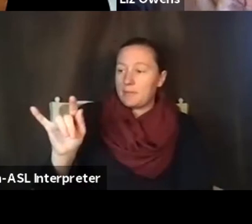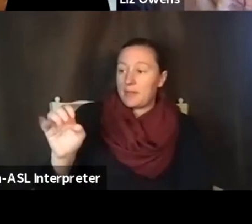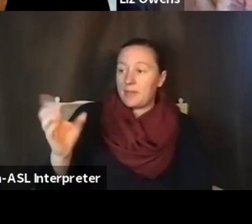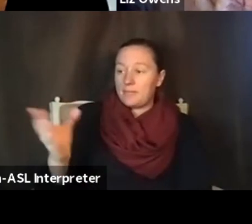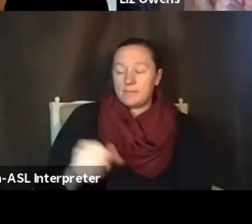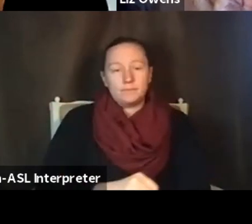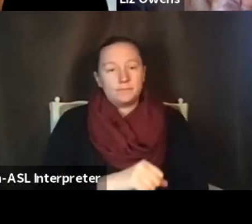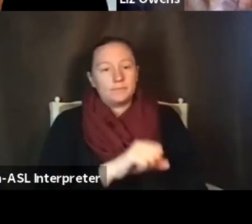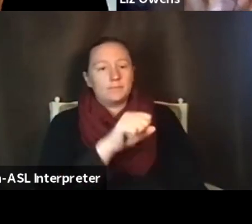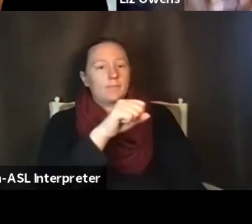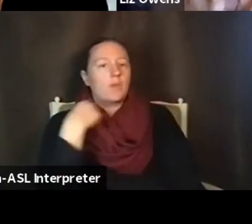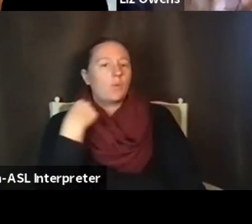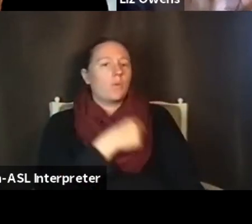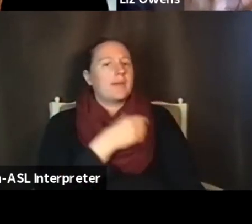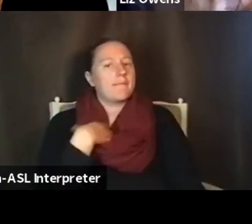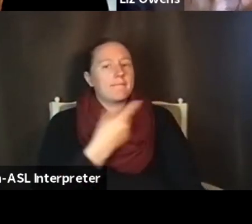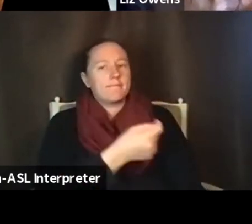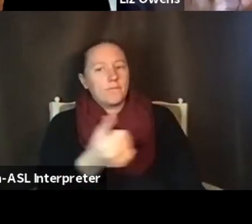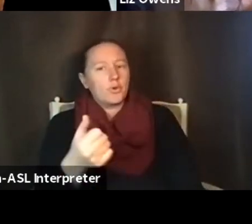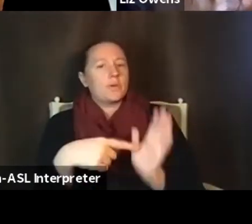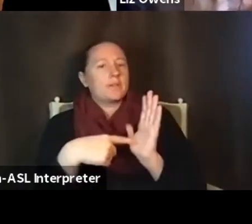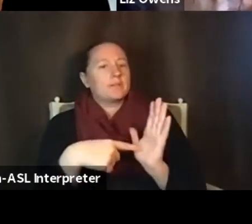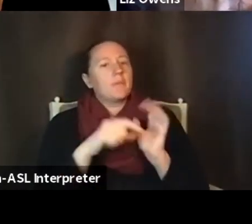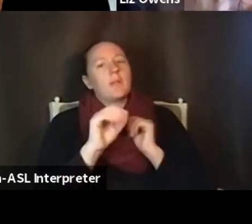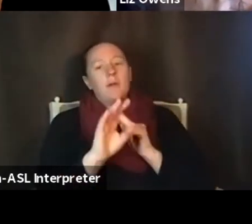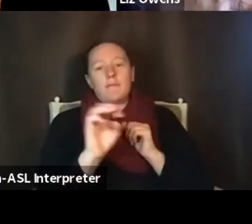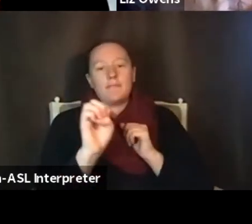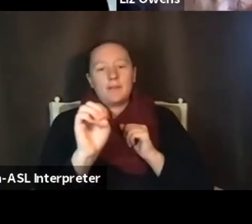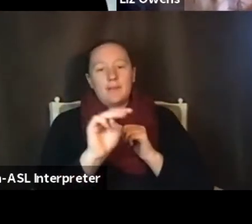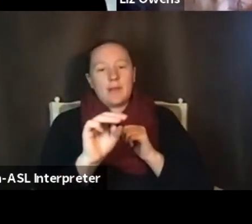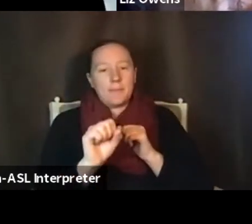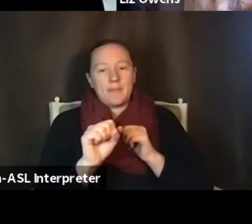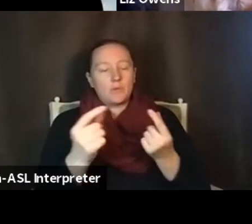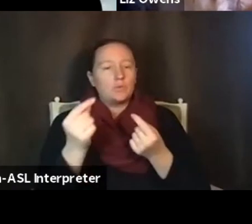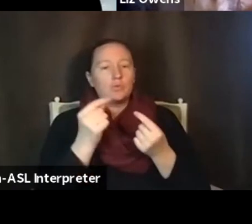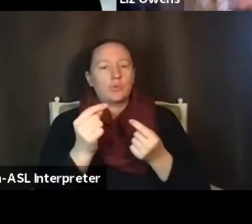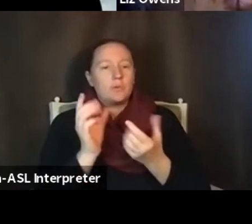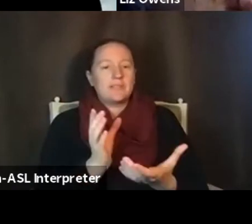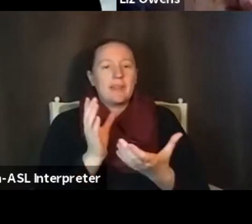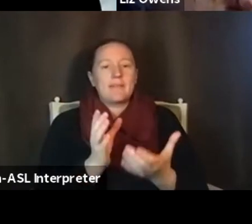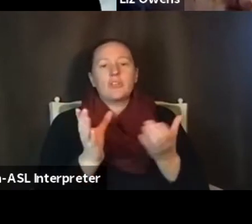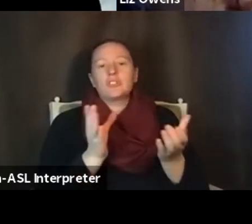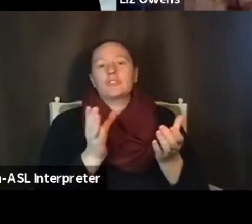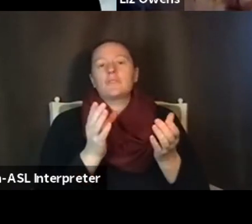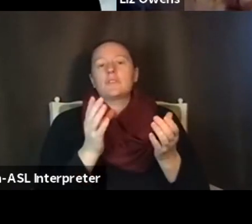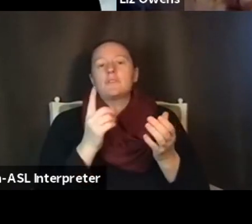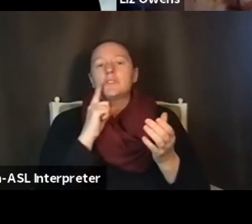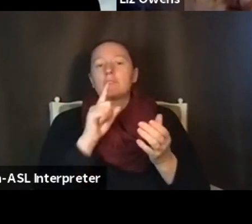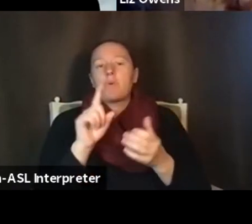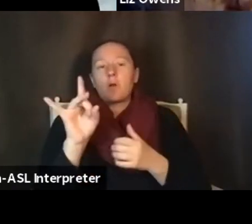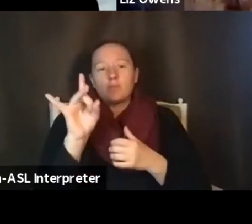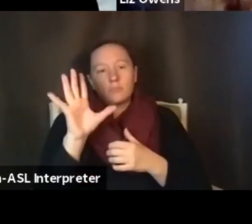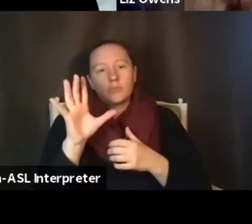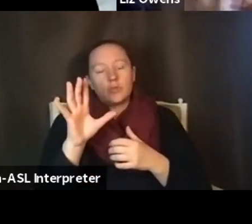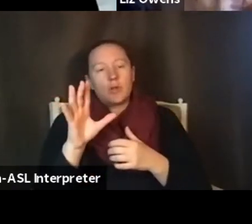have a number of examples of EMS doing and delivering services in our crisis system.